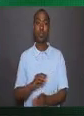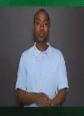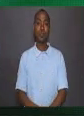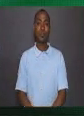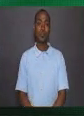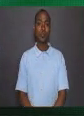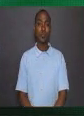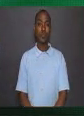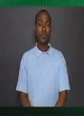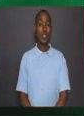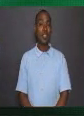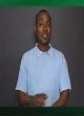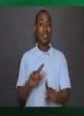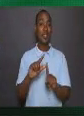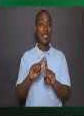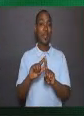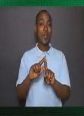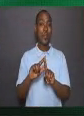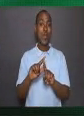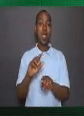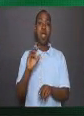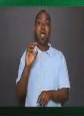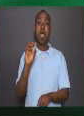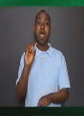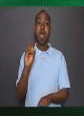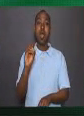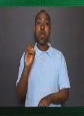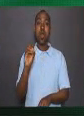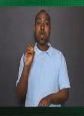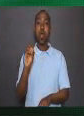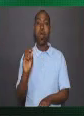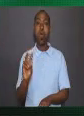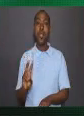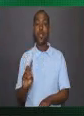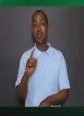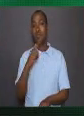The term anaerobic means no air,